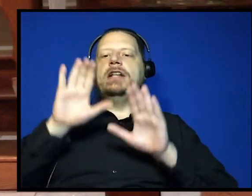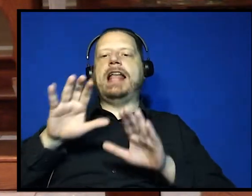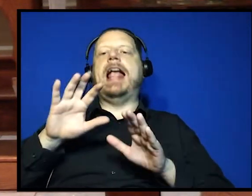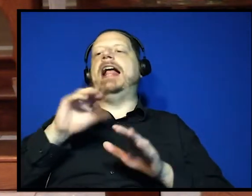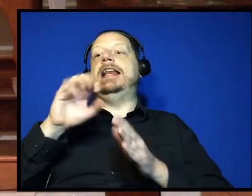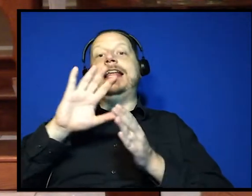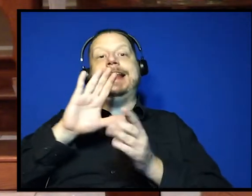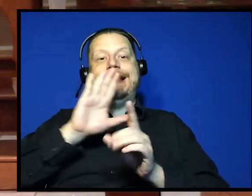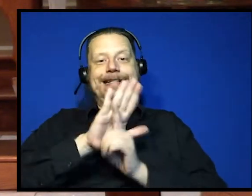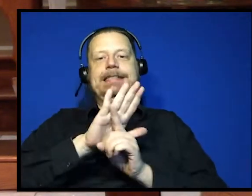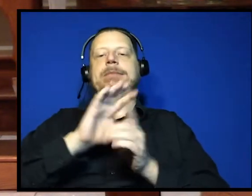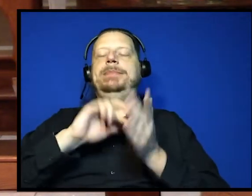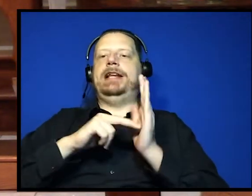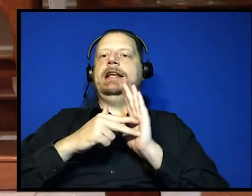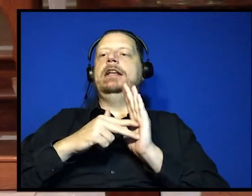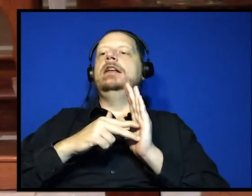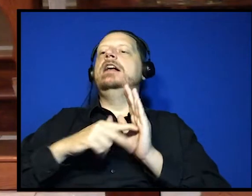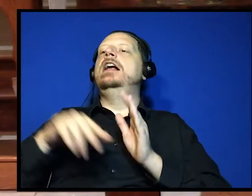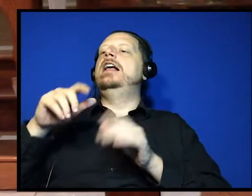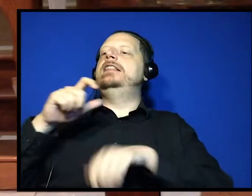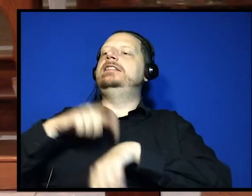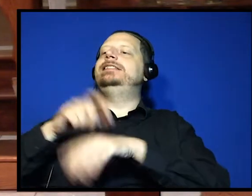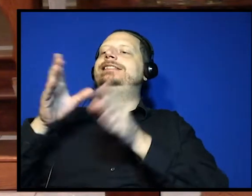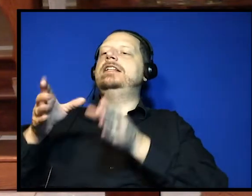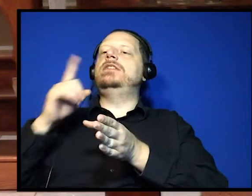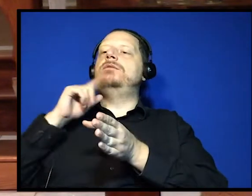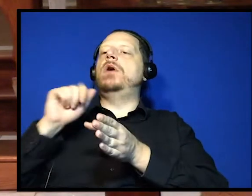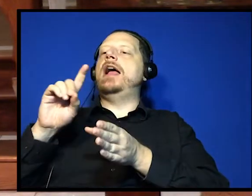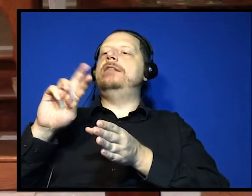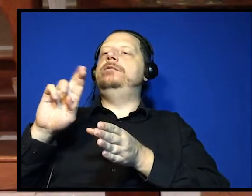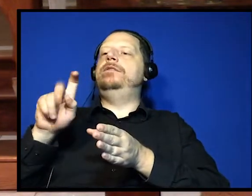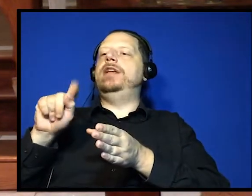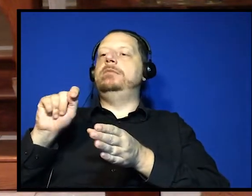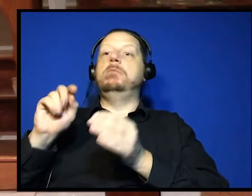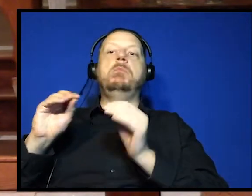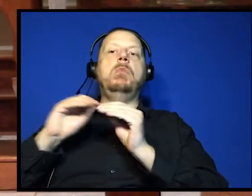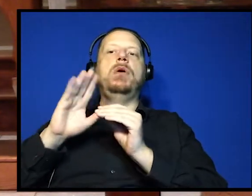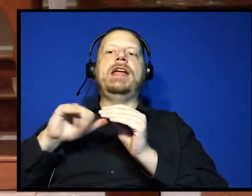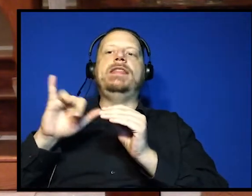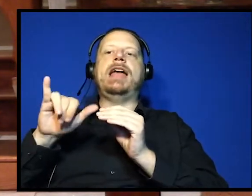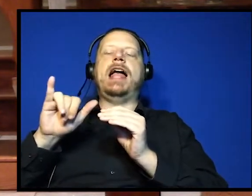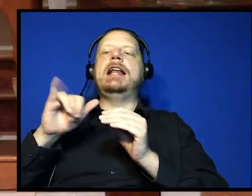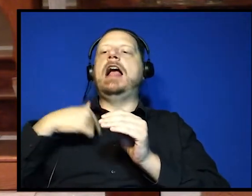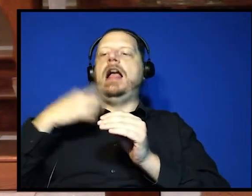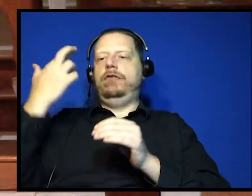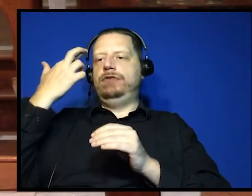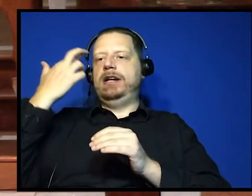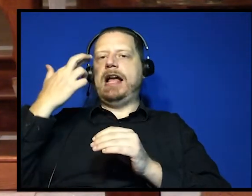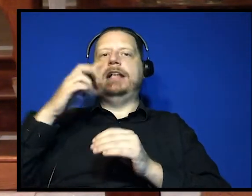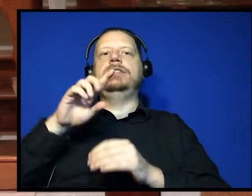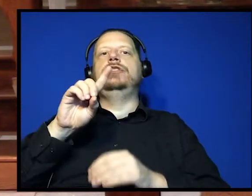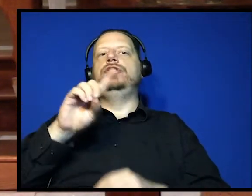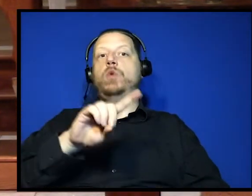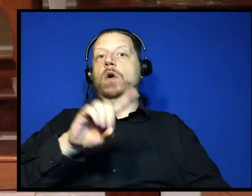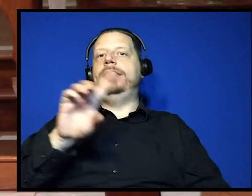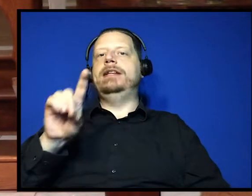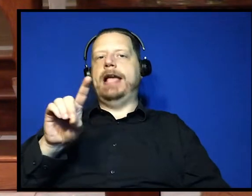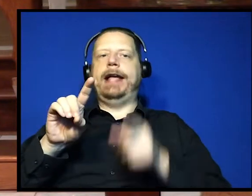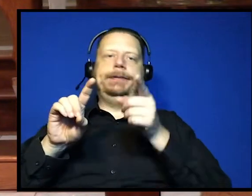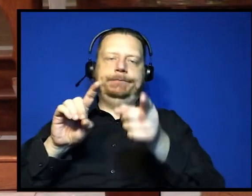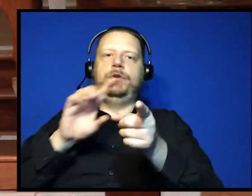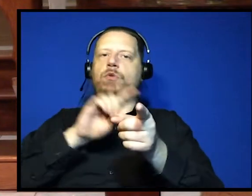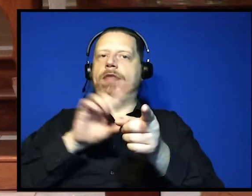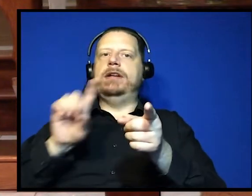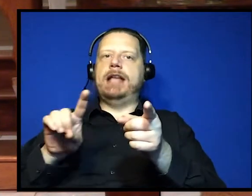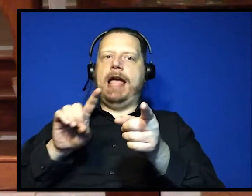even more than the season of Advent, what I came to realize was that Dorothy Day,